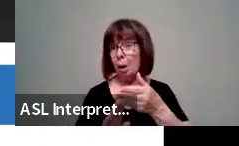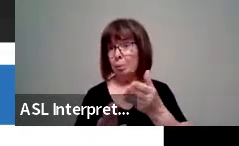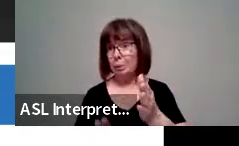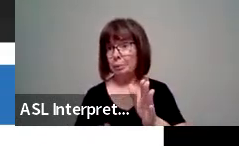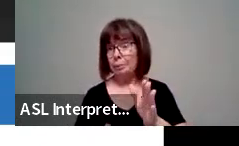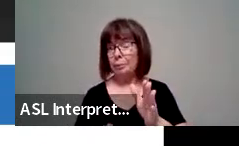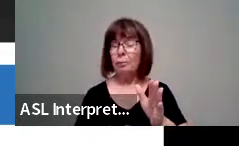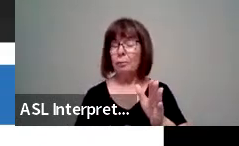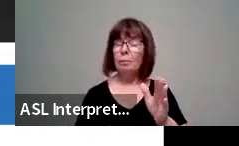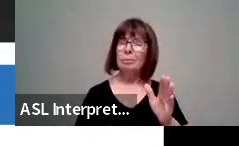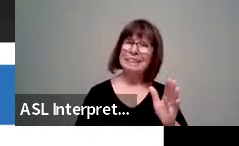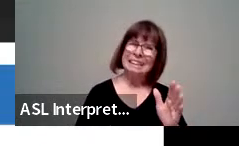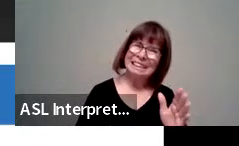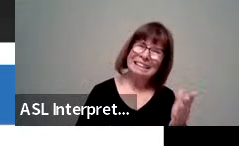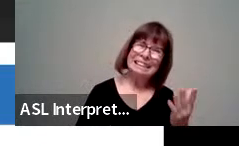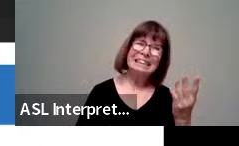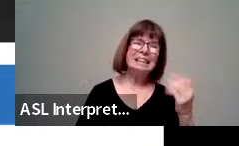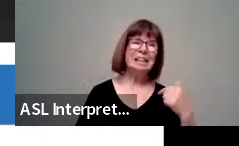really, I'm